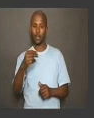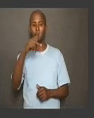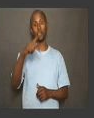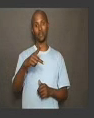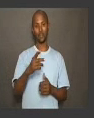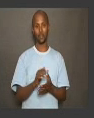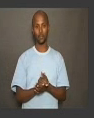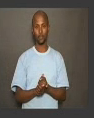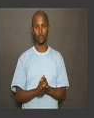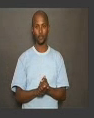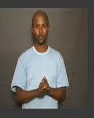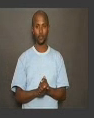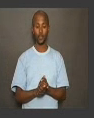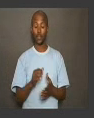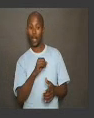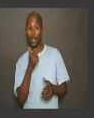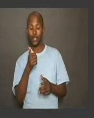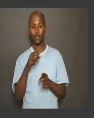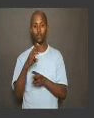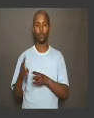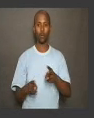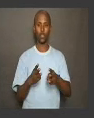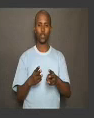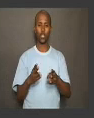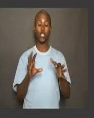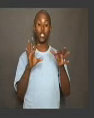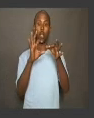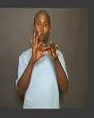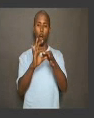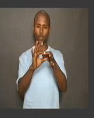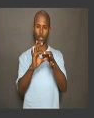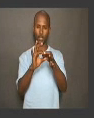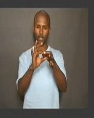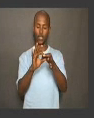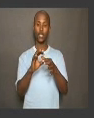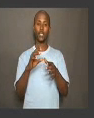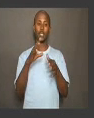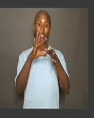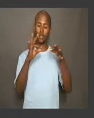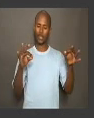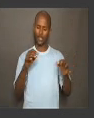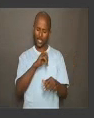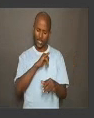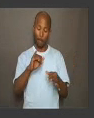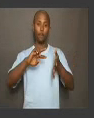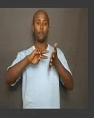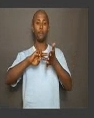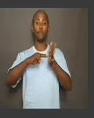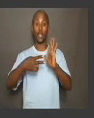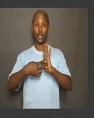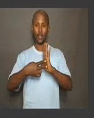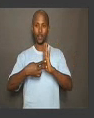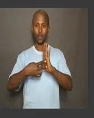P. In other words, the compound statement has the same meaning